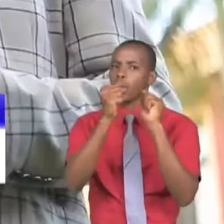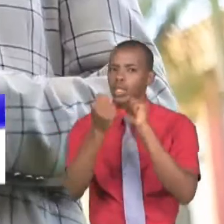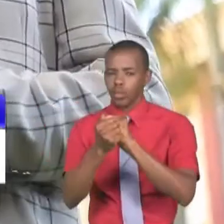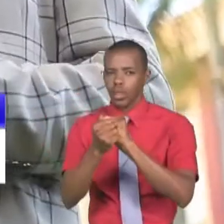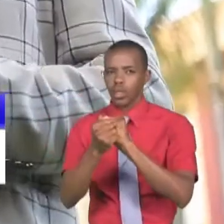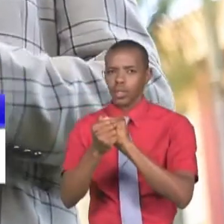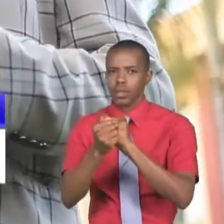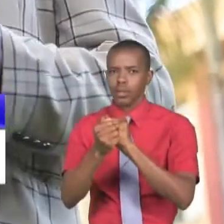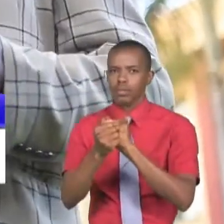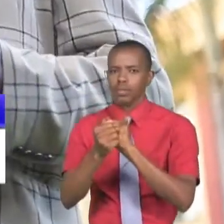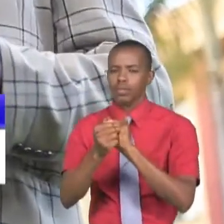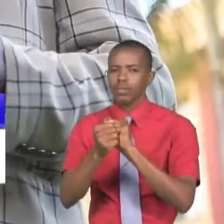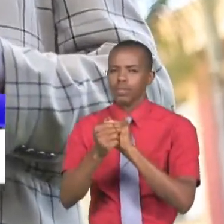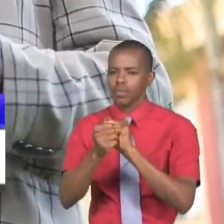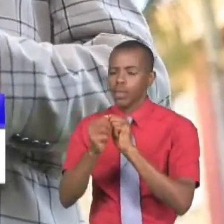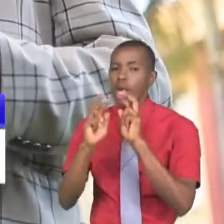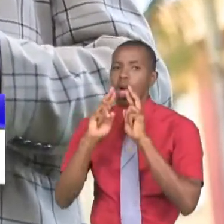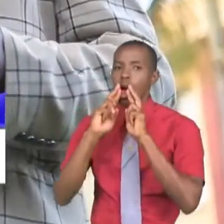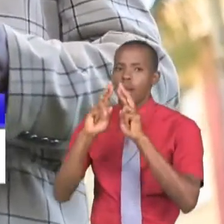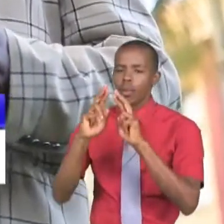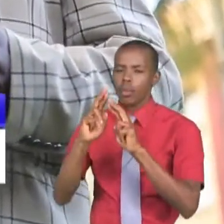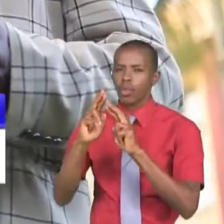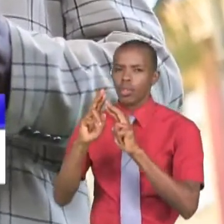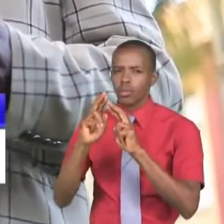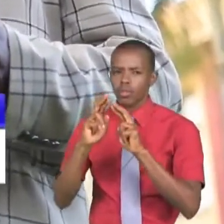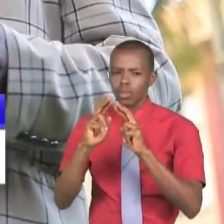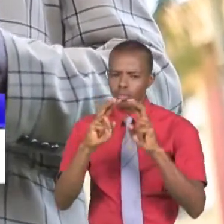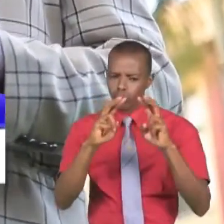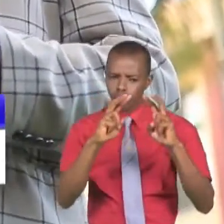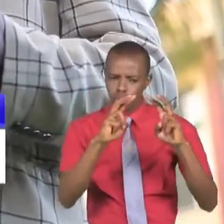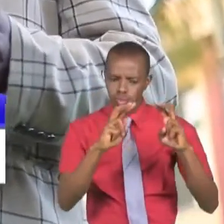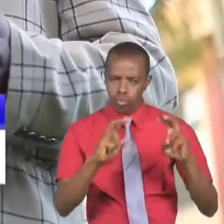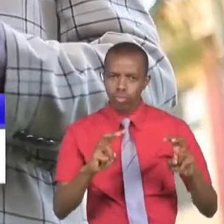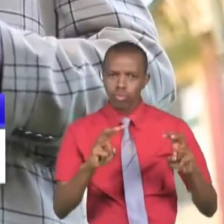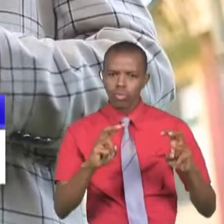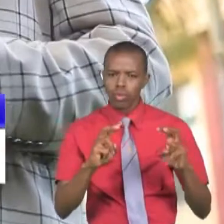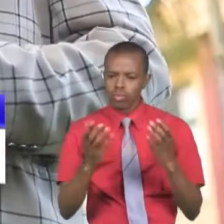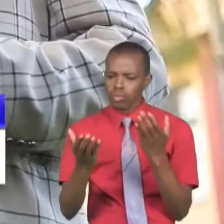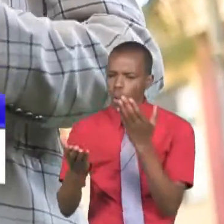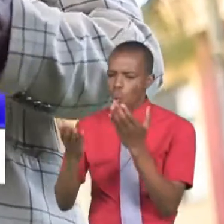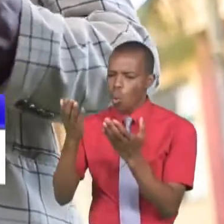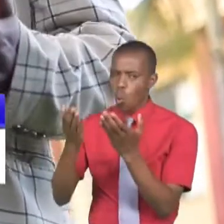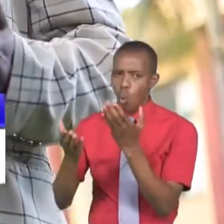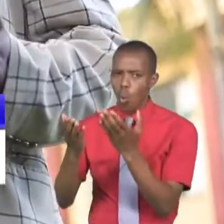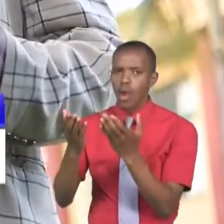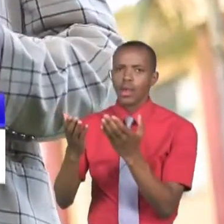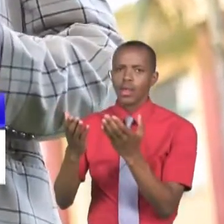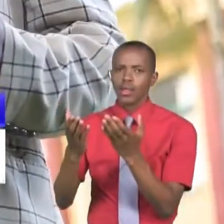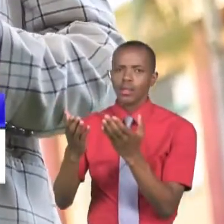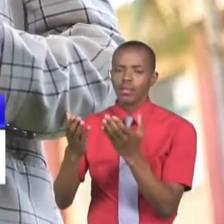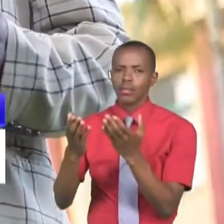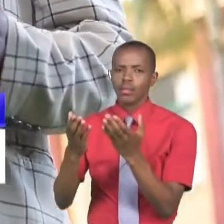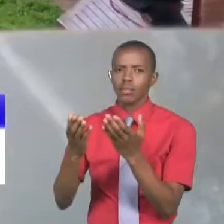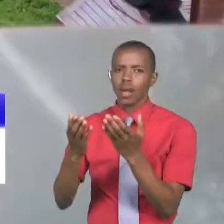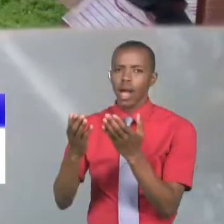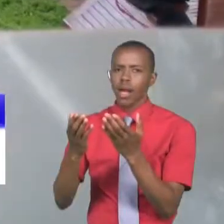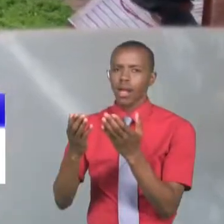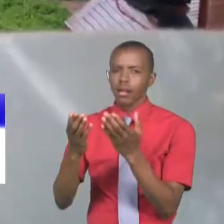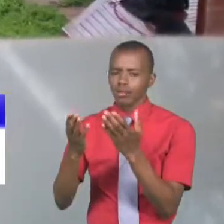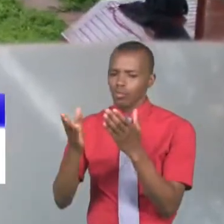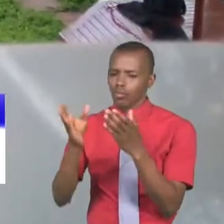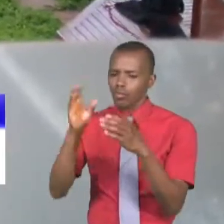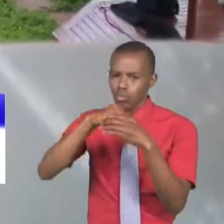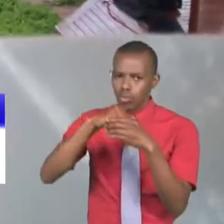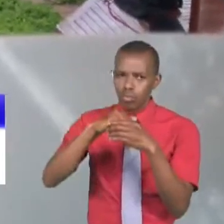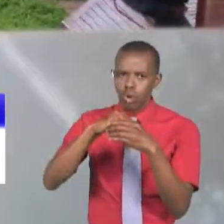According to Wanjohi, the report can be looked at from three dimensions in order to weigh it on the scales of sanity, and mixing the perspectives